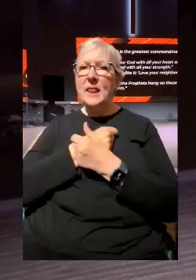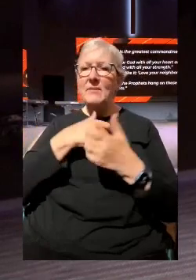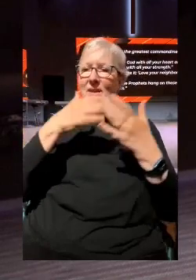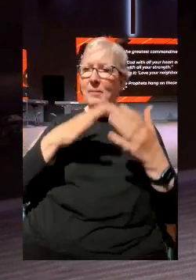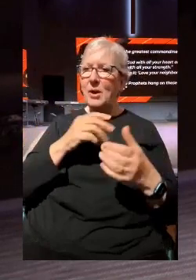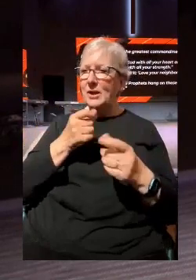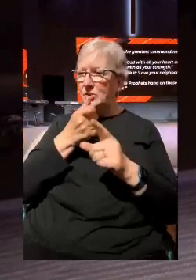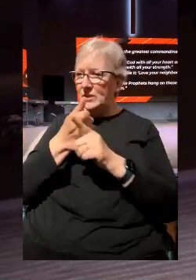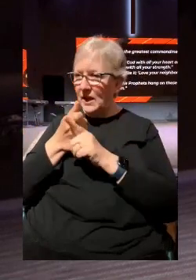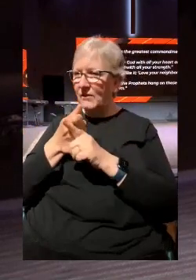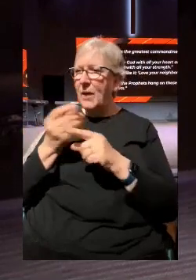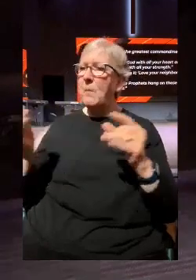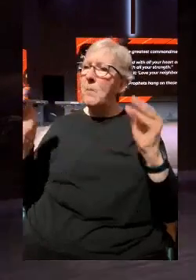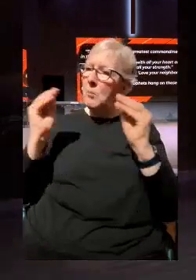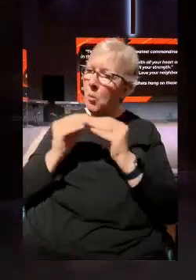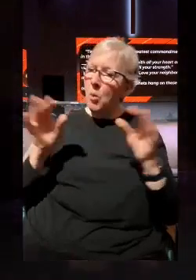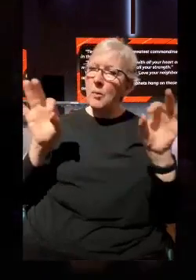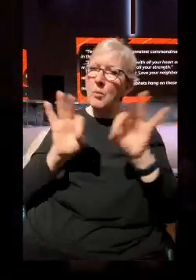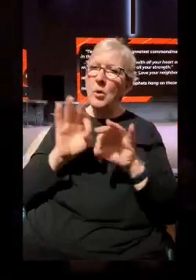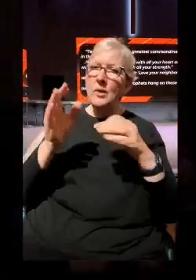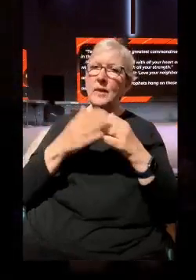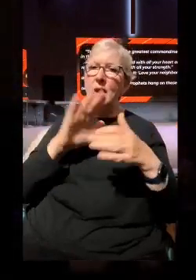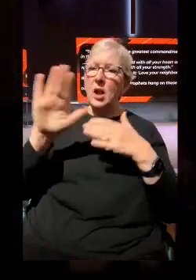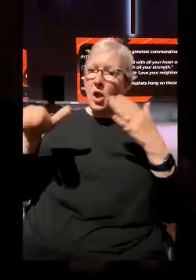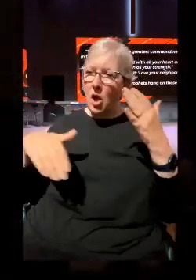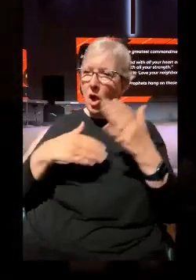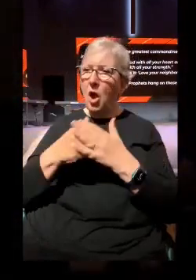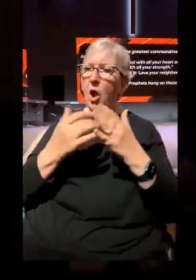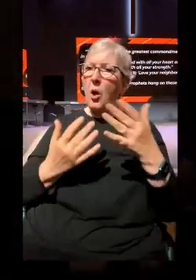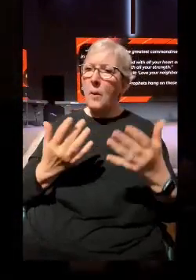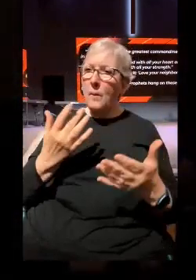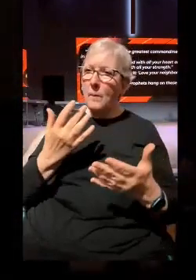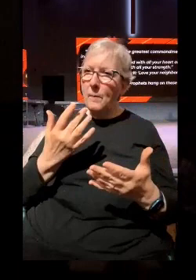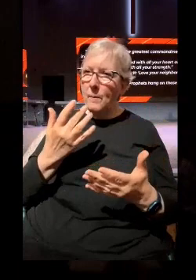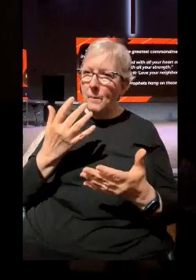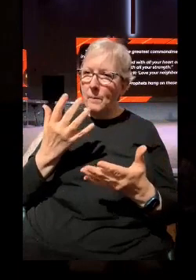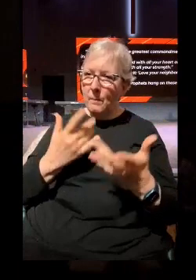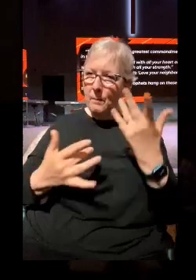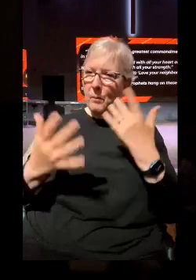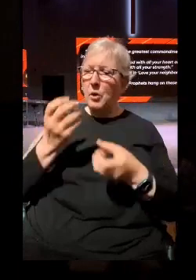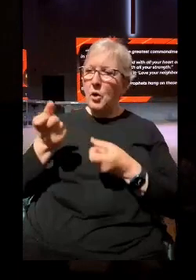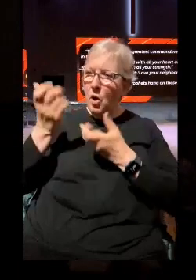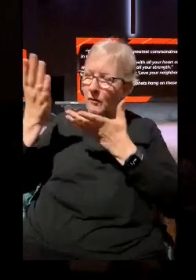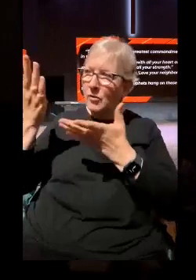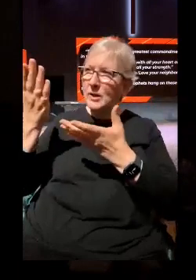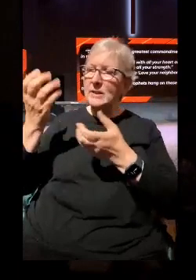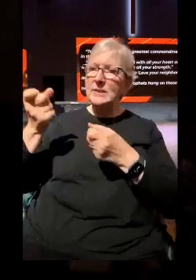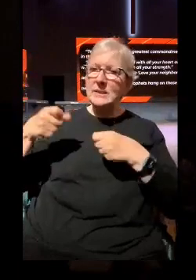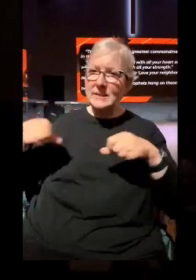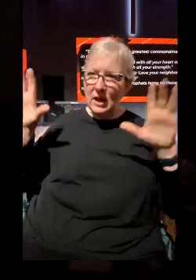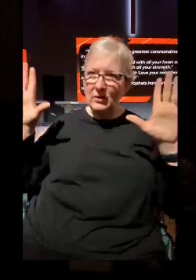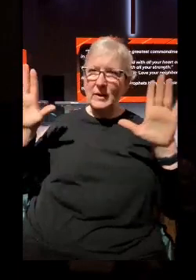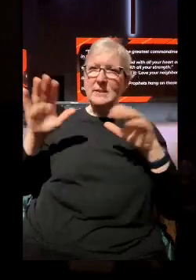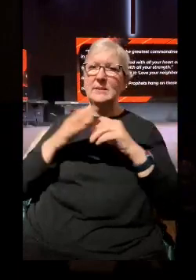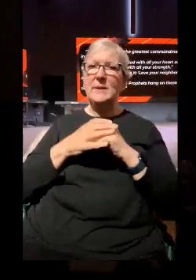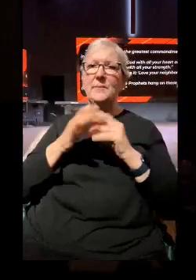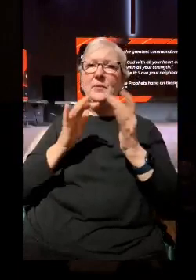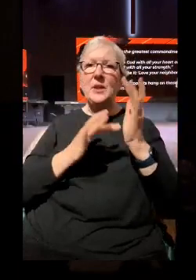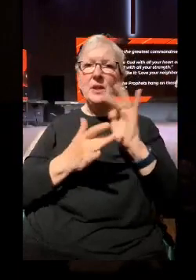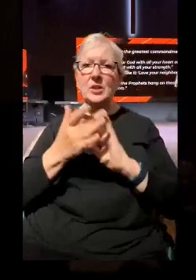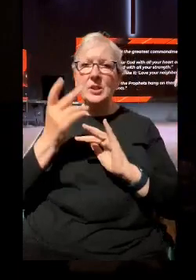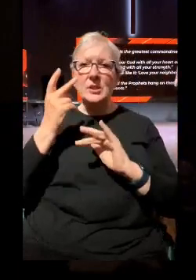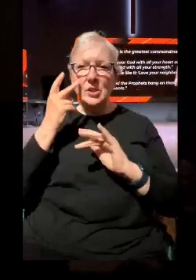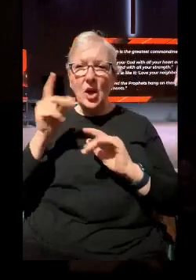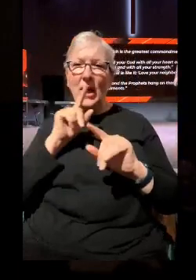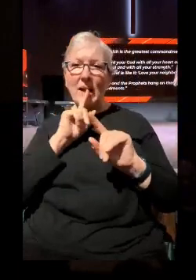yourself is more important than all the burnt offerings and all the sacrifices. When Jesus saw that he had answered wisely, he